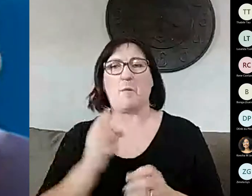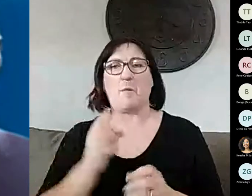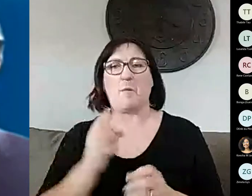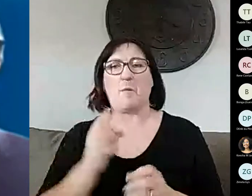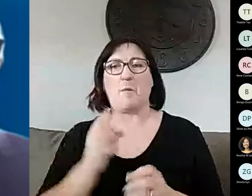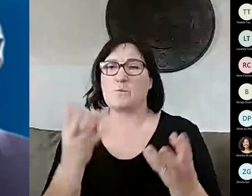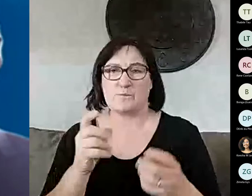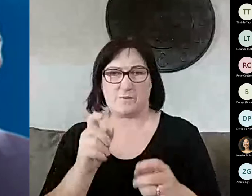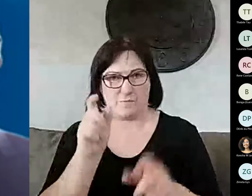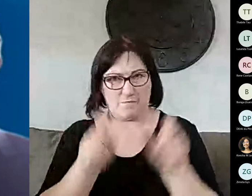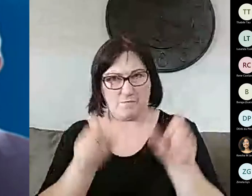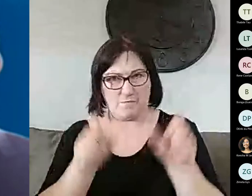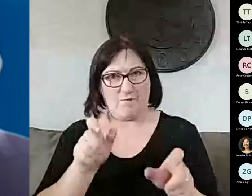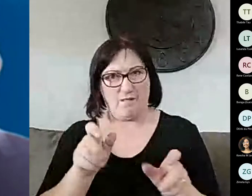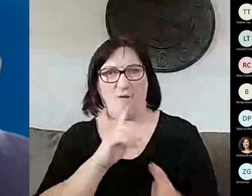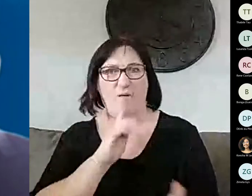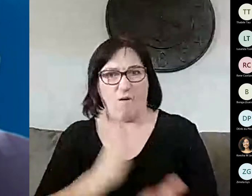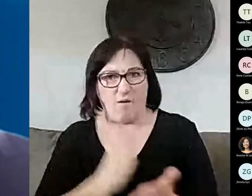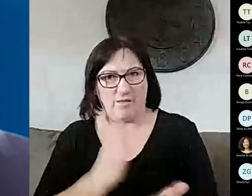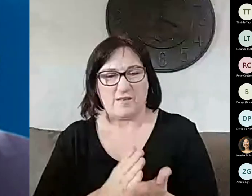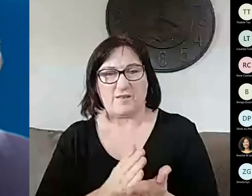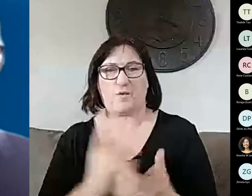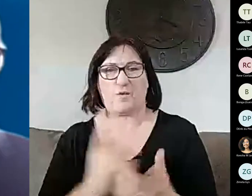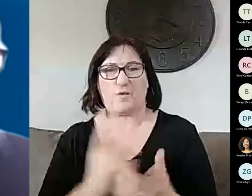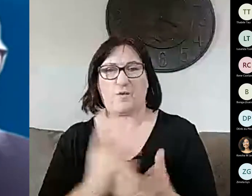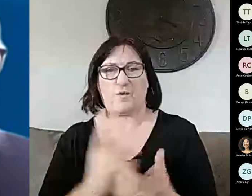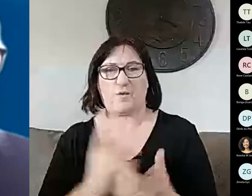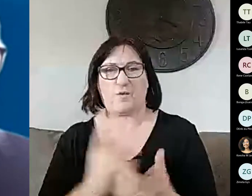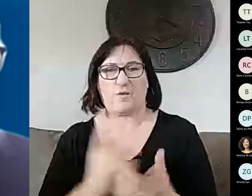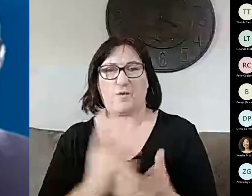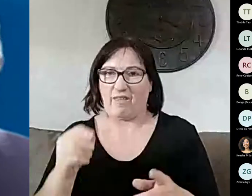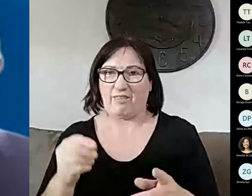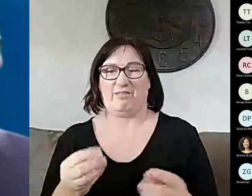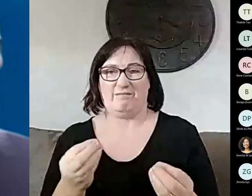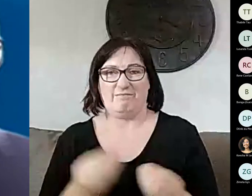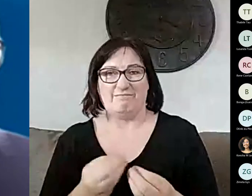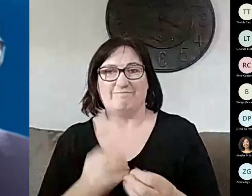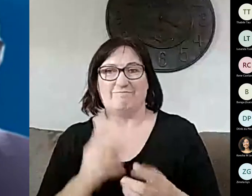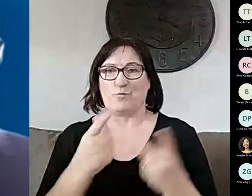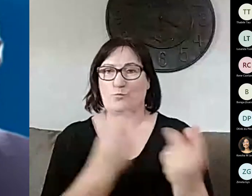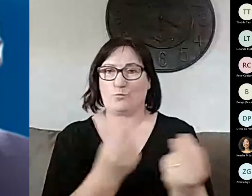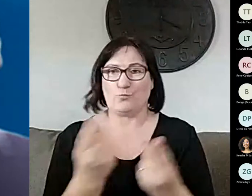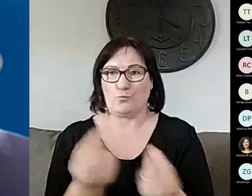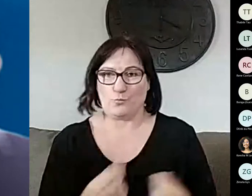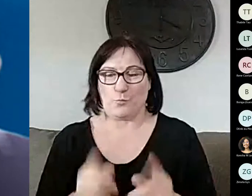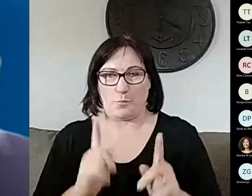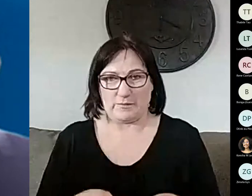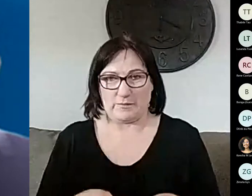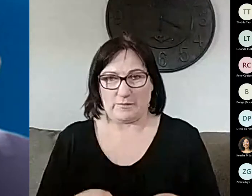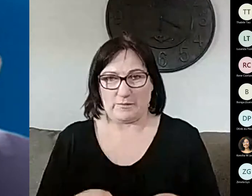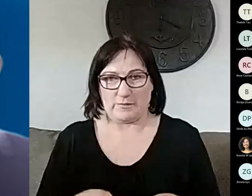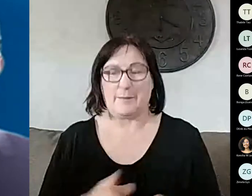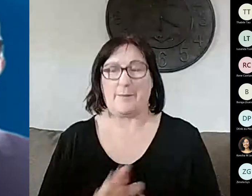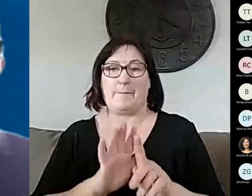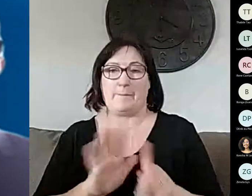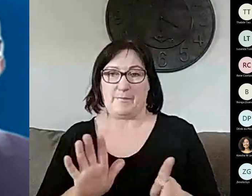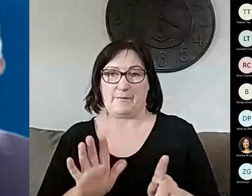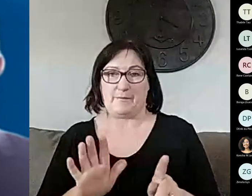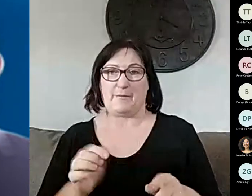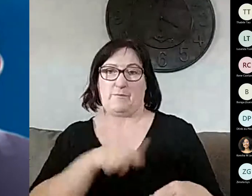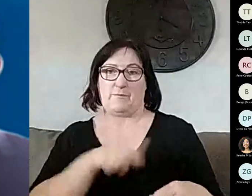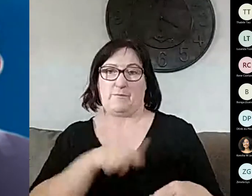always do the right thing in fulfilling their fiscal obligations. Our role is, of course, to ensure that taxpayers and